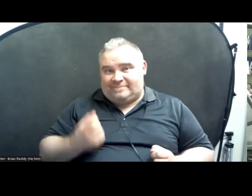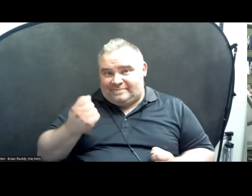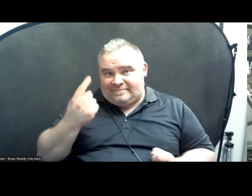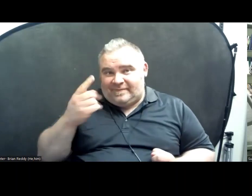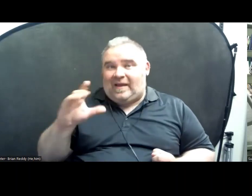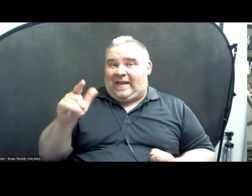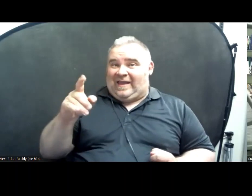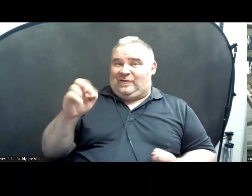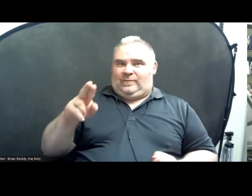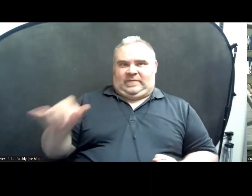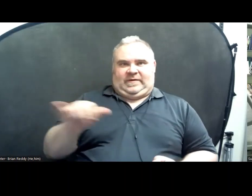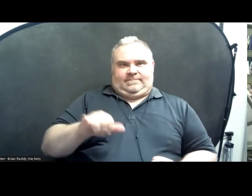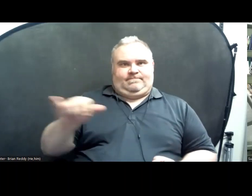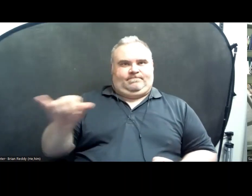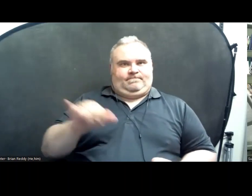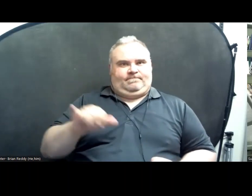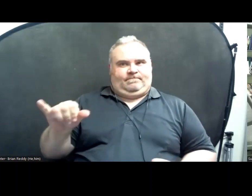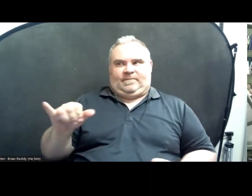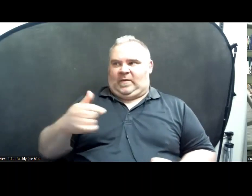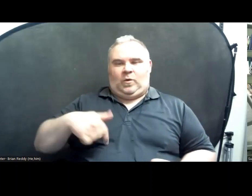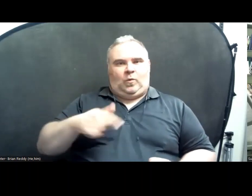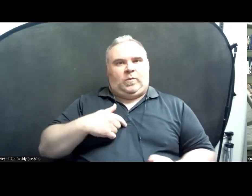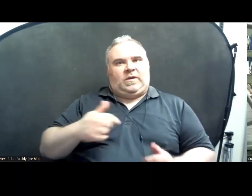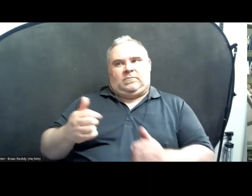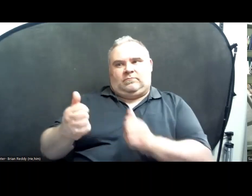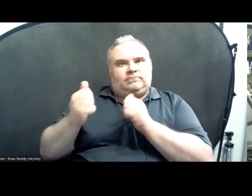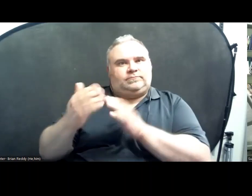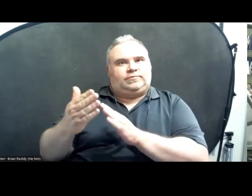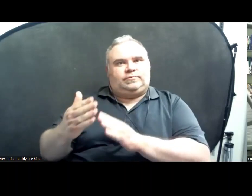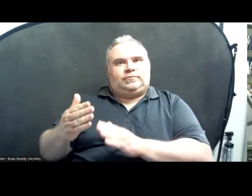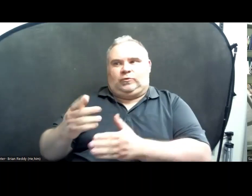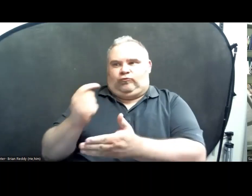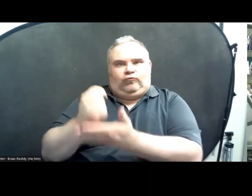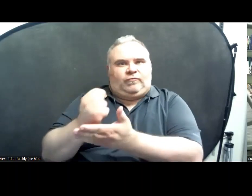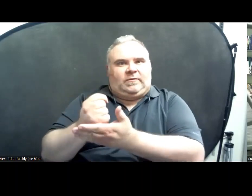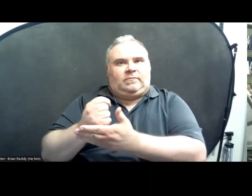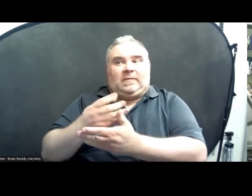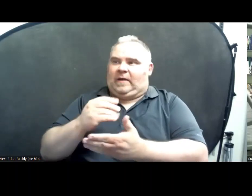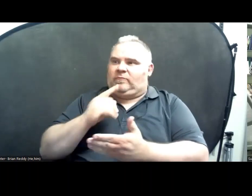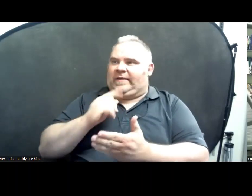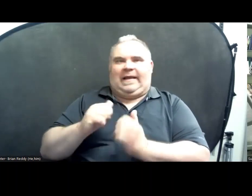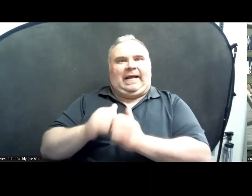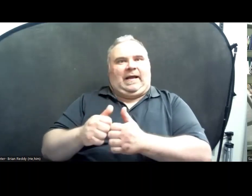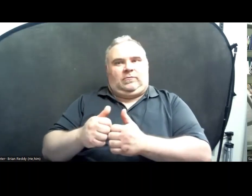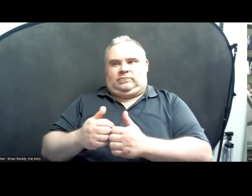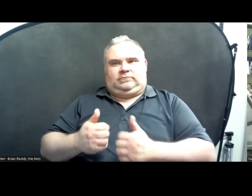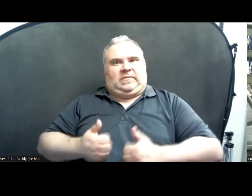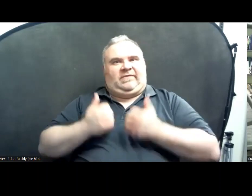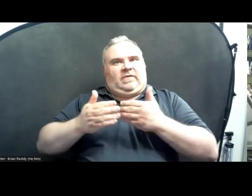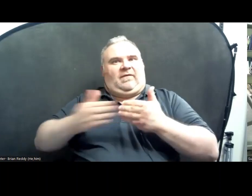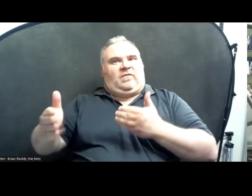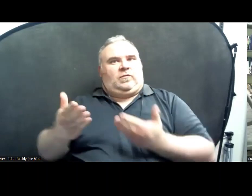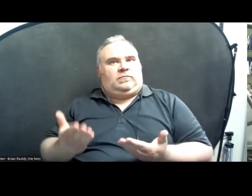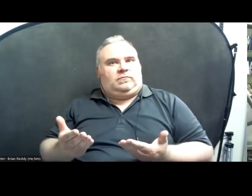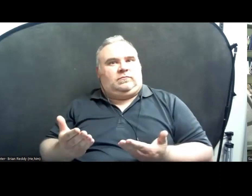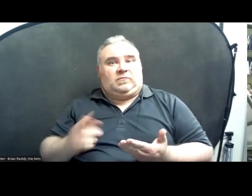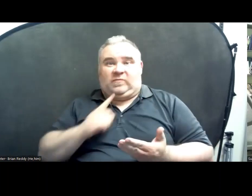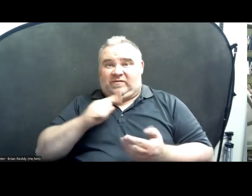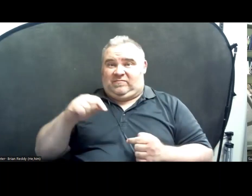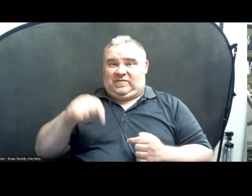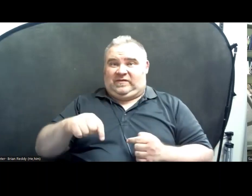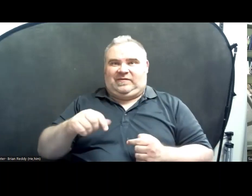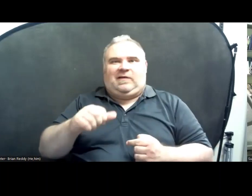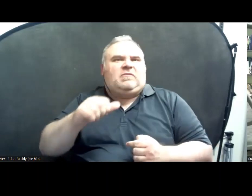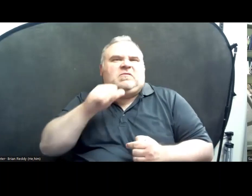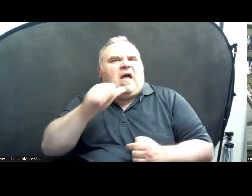cancer, in that we're addressing cancer, treating cancer, and addressing survivorship in this population, because this is not an